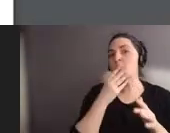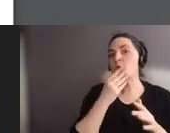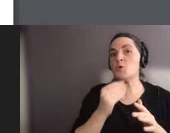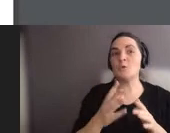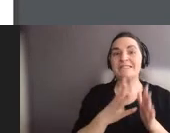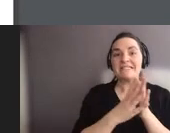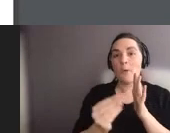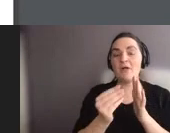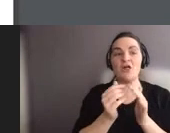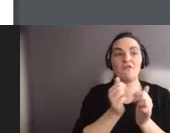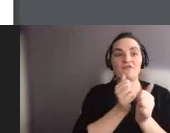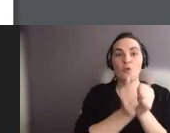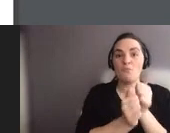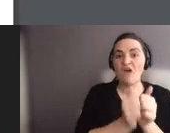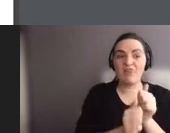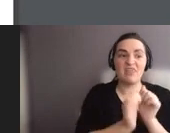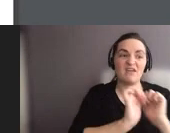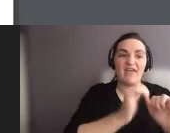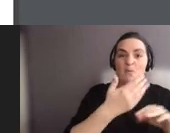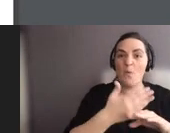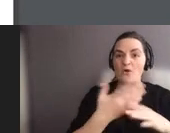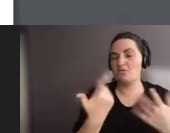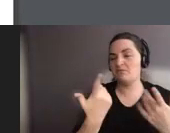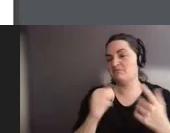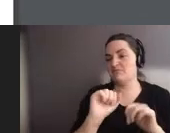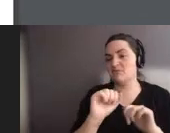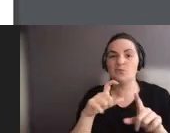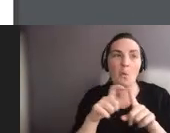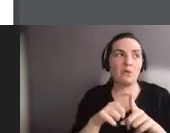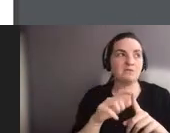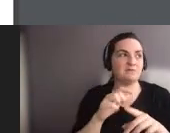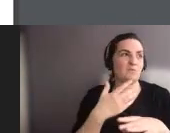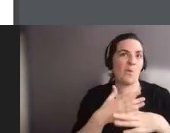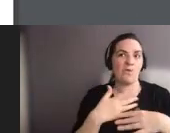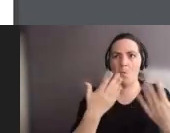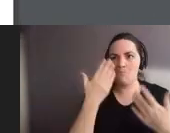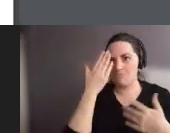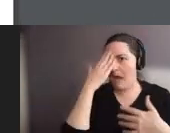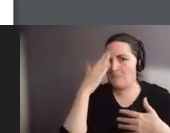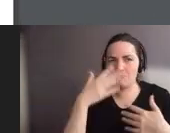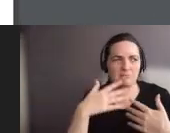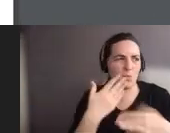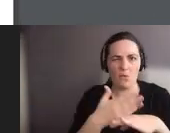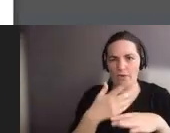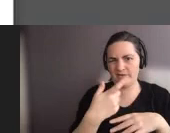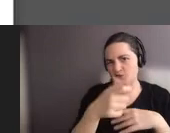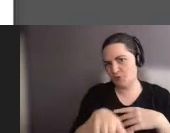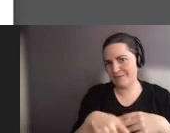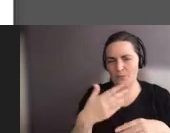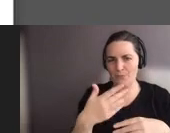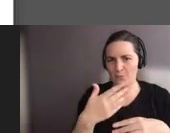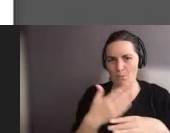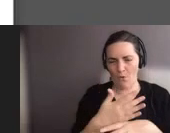or sister's work or your daughter's work or your mum's work, make sure that they are